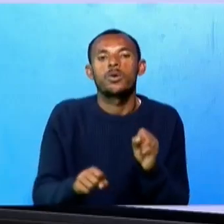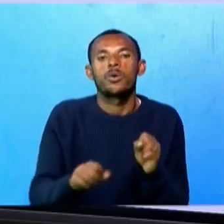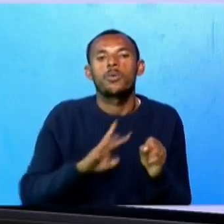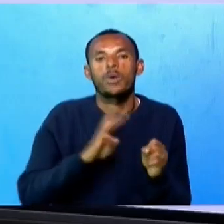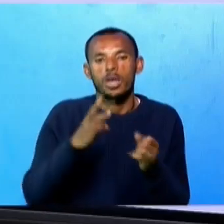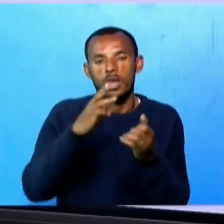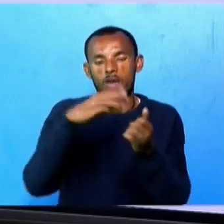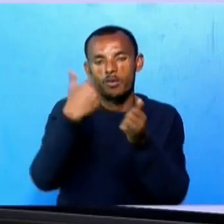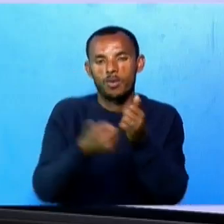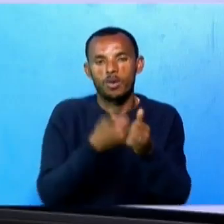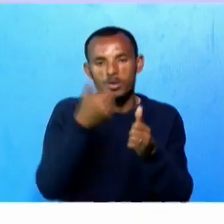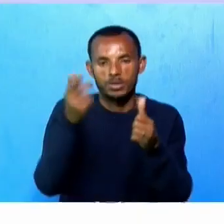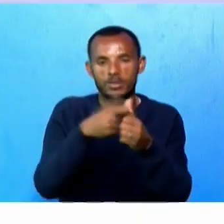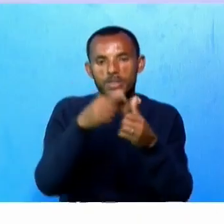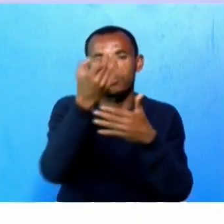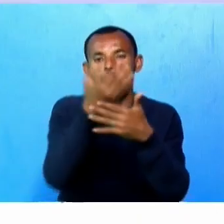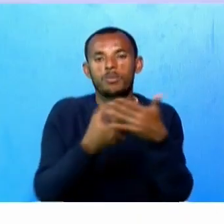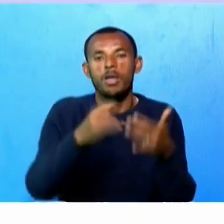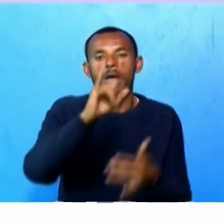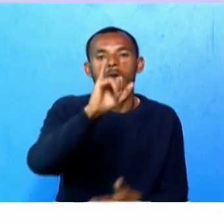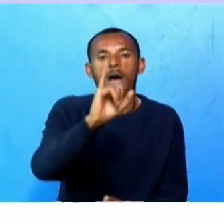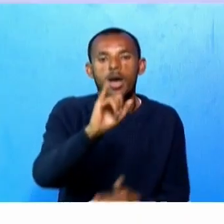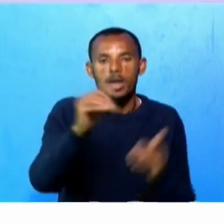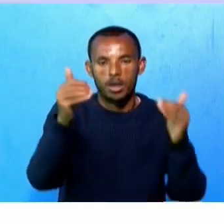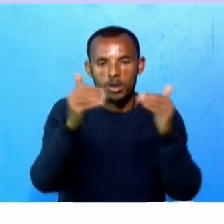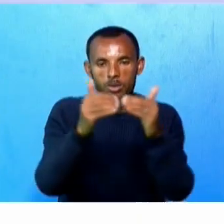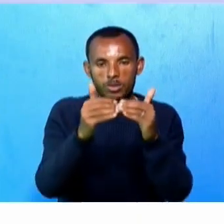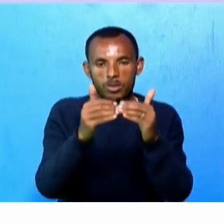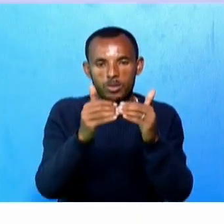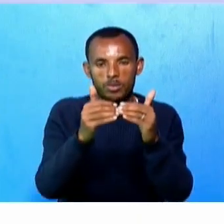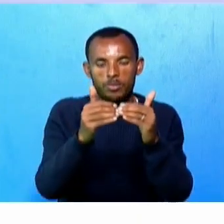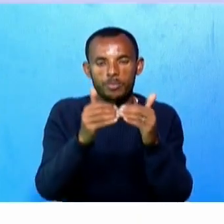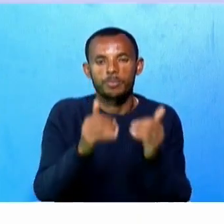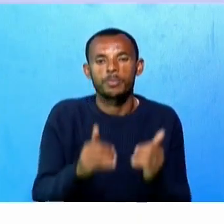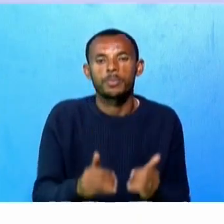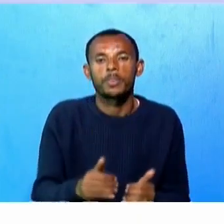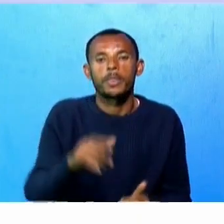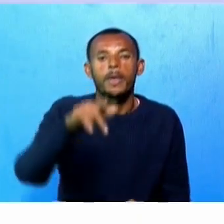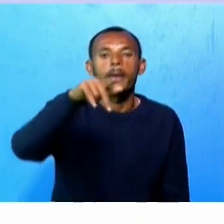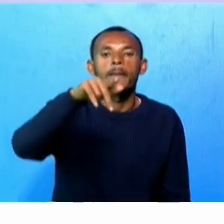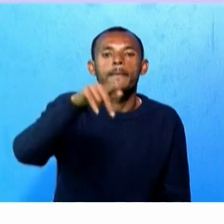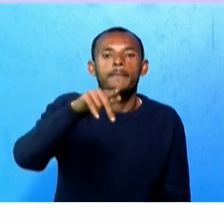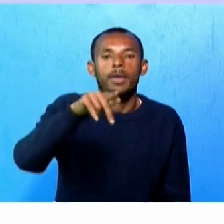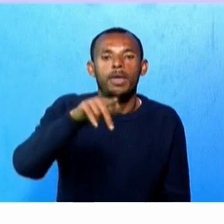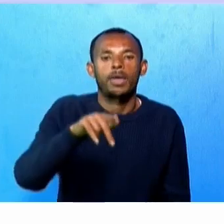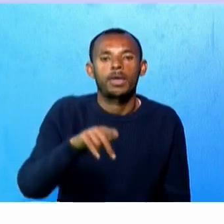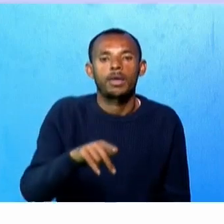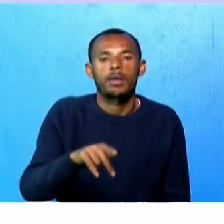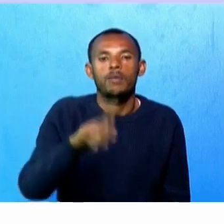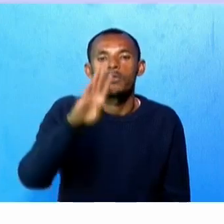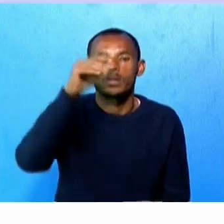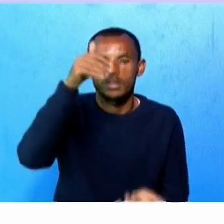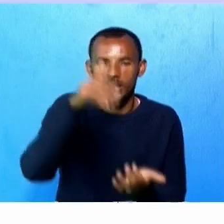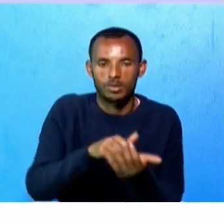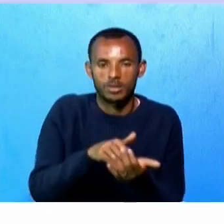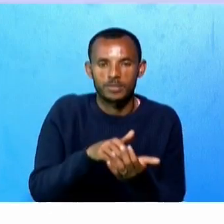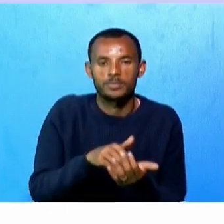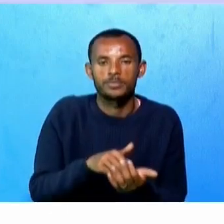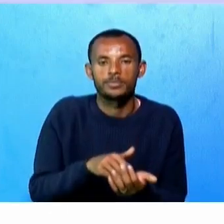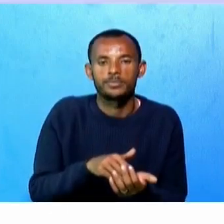this formula. I is equal to P, which is 40,000,